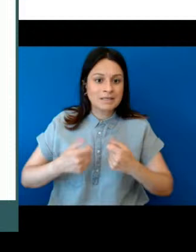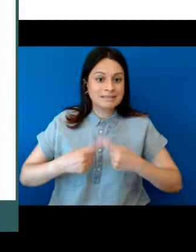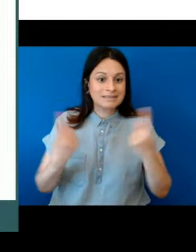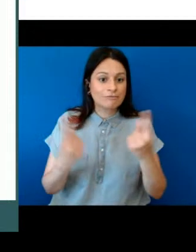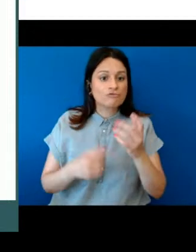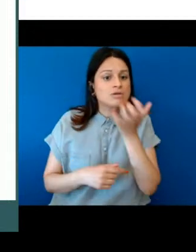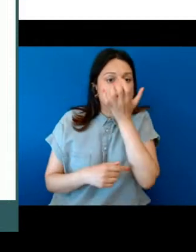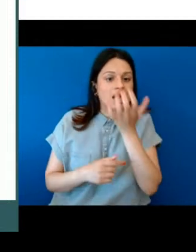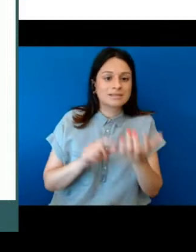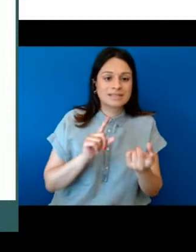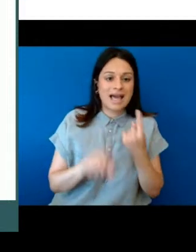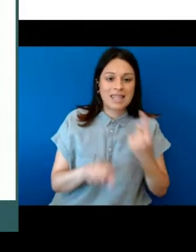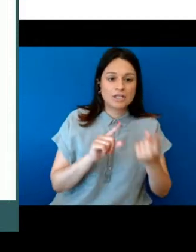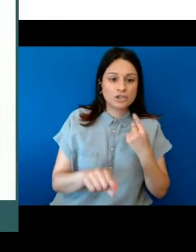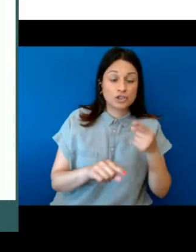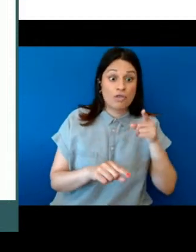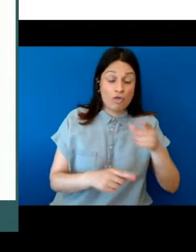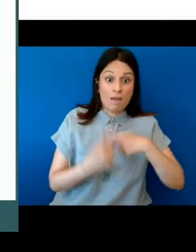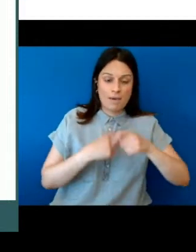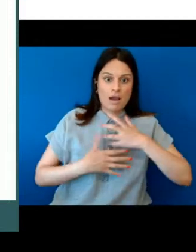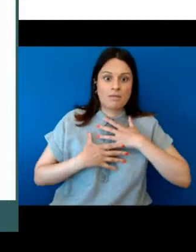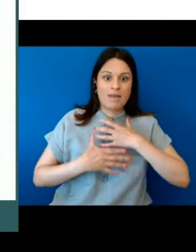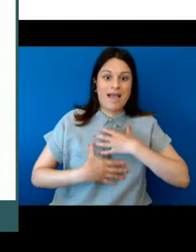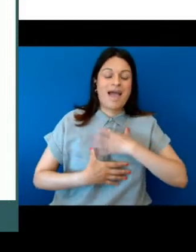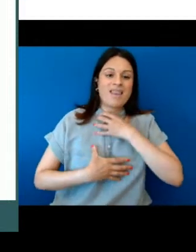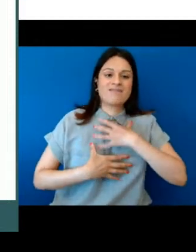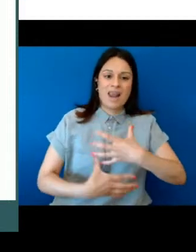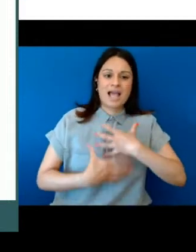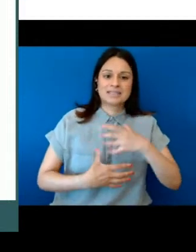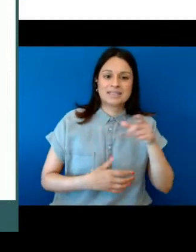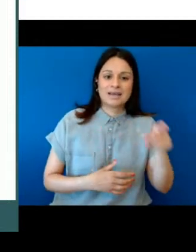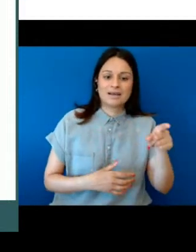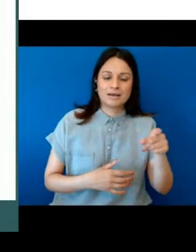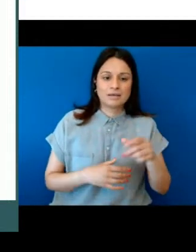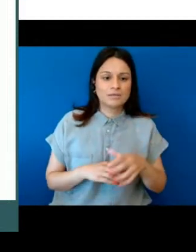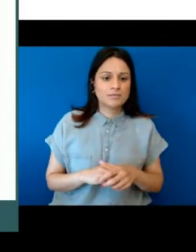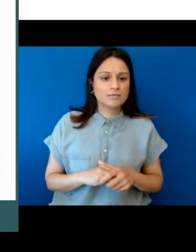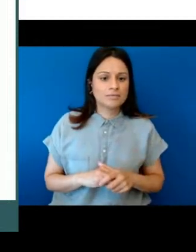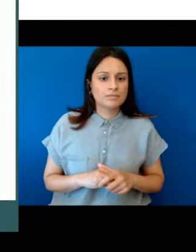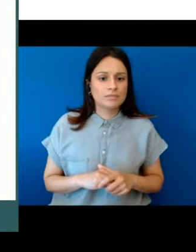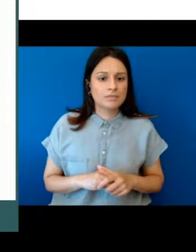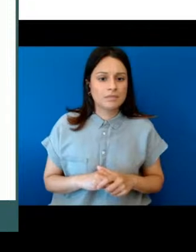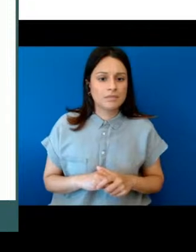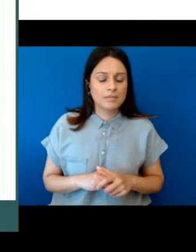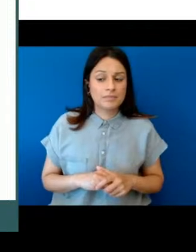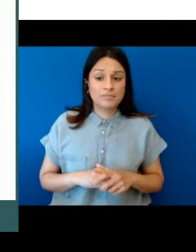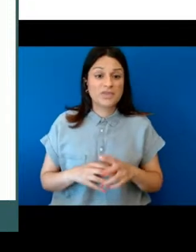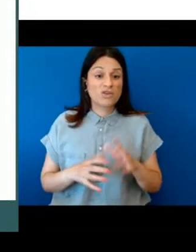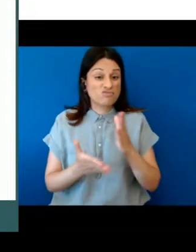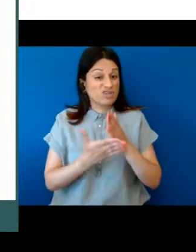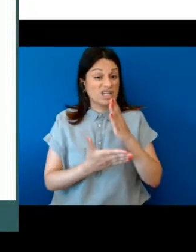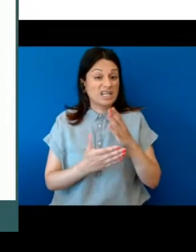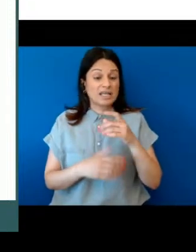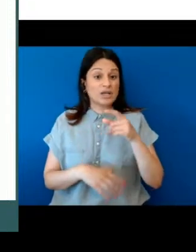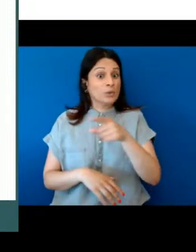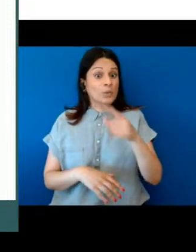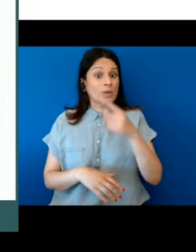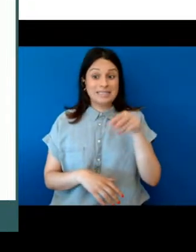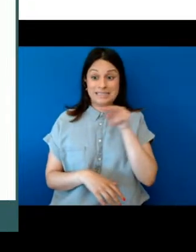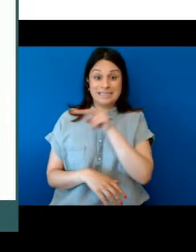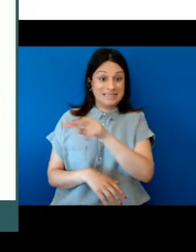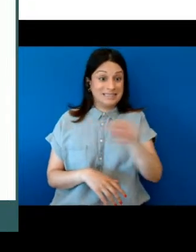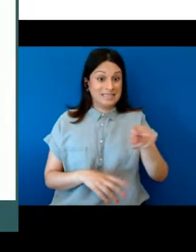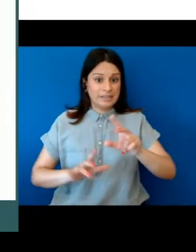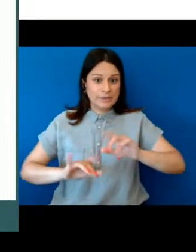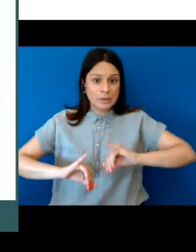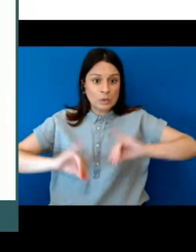cause anaphylaxis. I think the only time where you can see severe reactions with oral